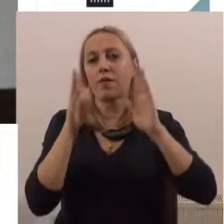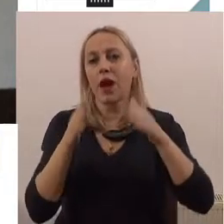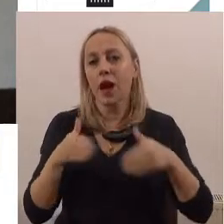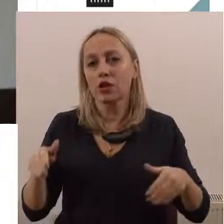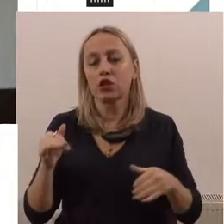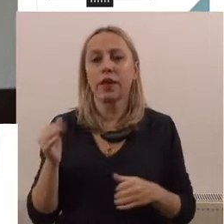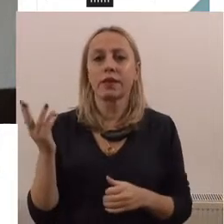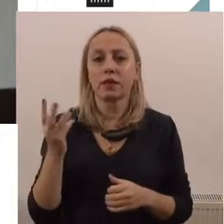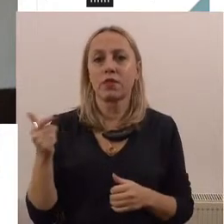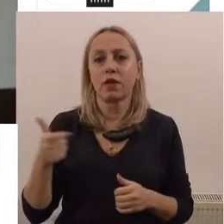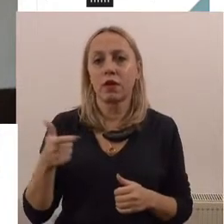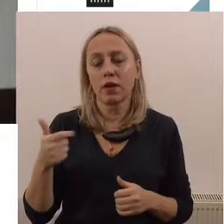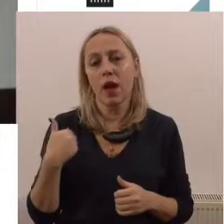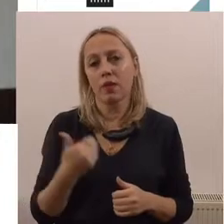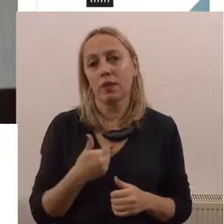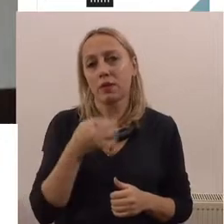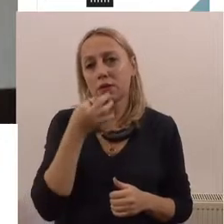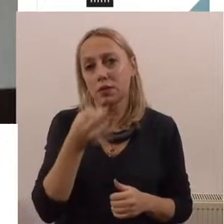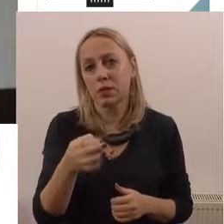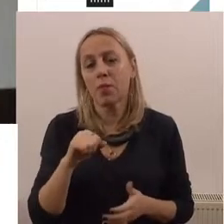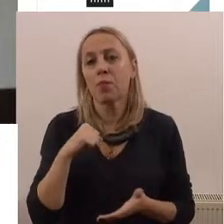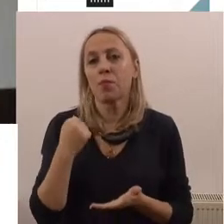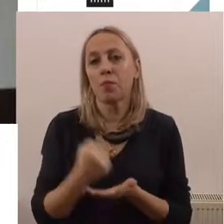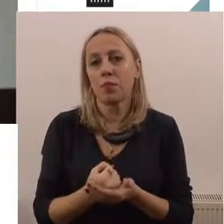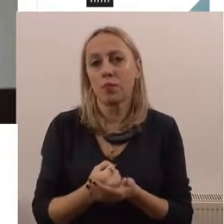answer questions. Before we go to